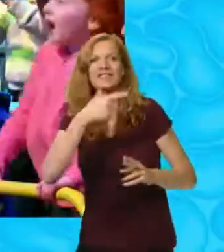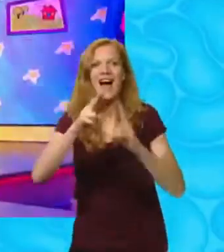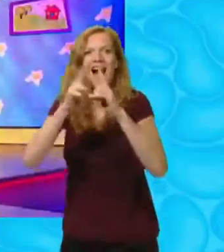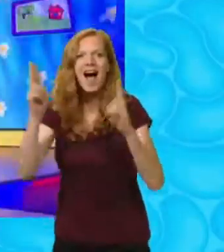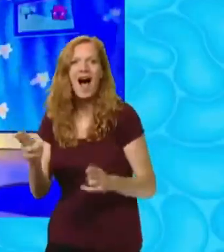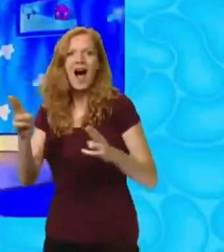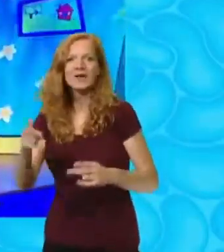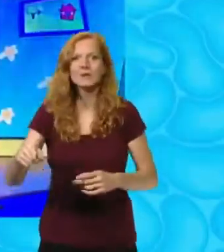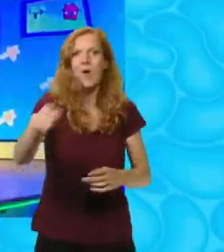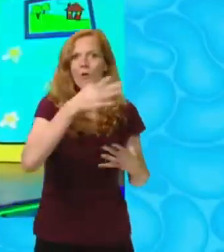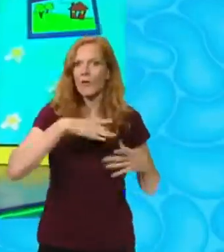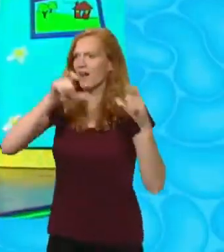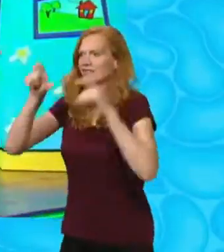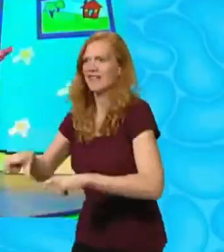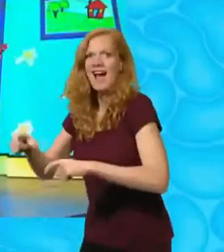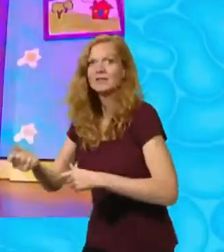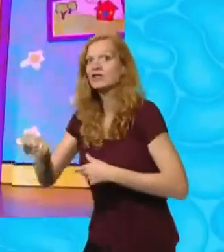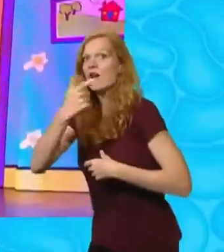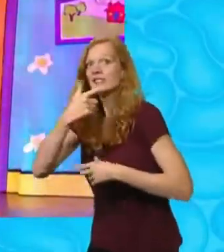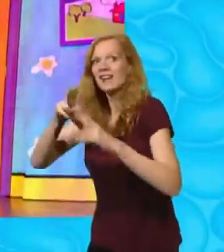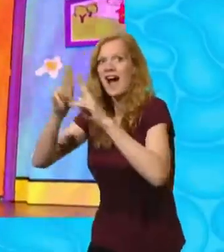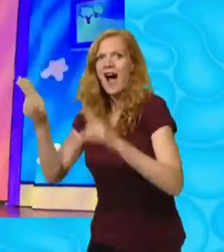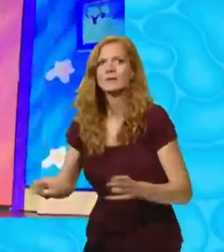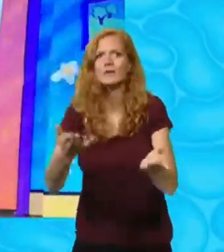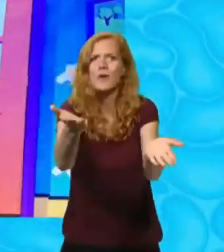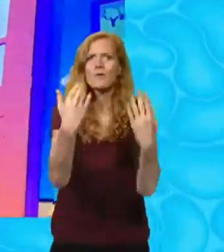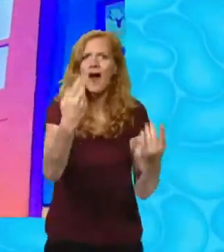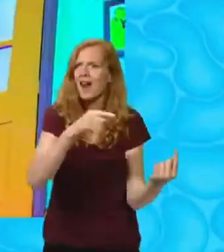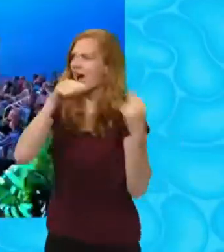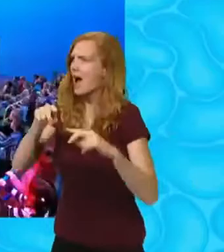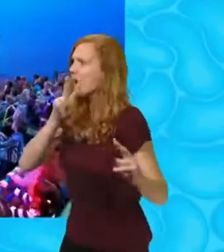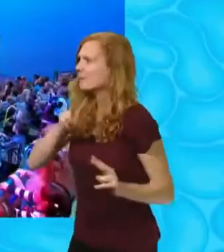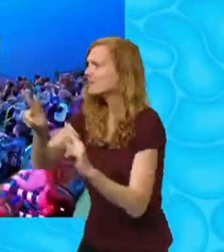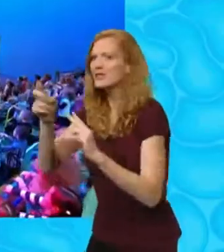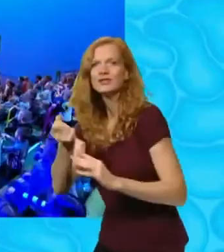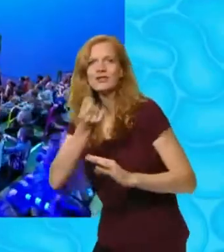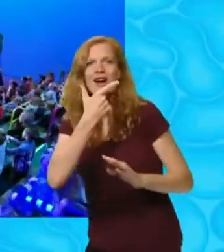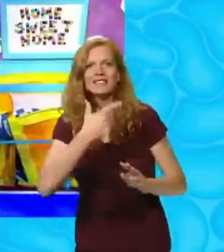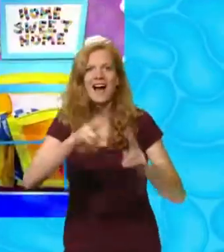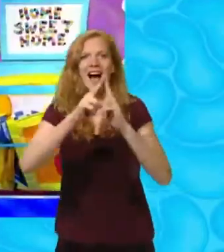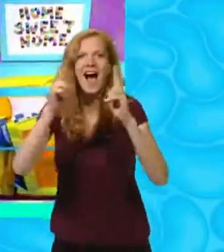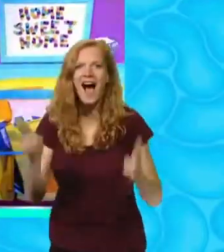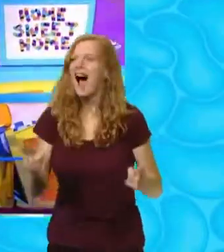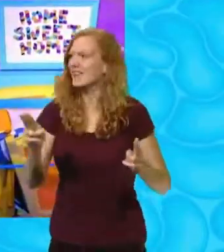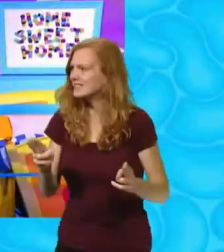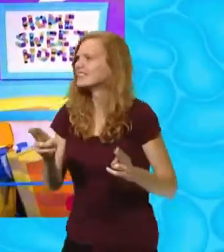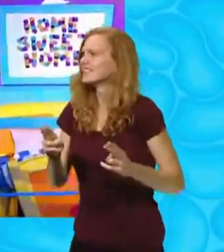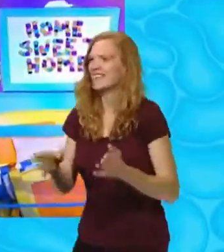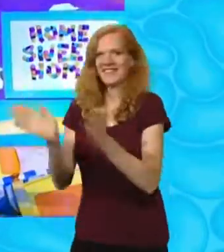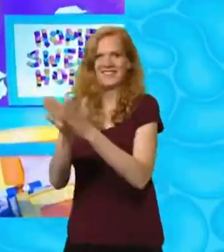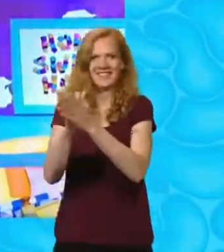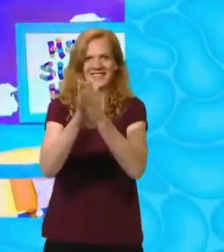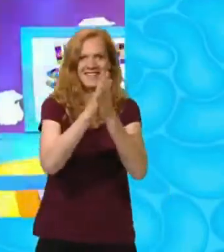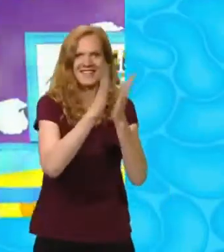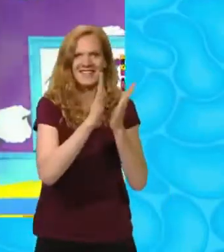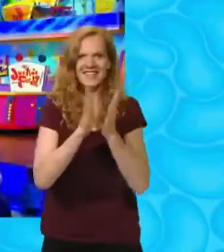Justin, here's the place you wanna stay in. Everybody's welcome here in Justin. Yeah, come on, Robert. We sing here, a dance